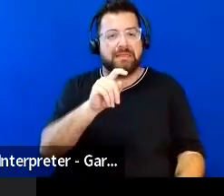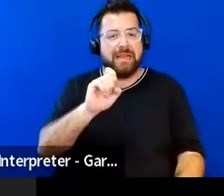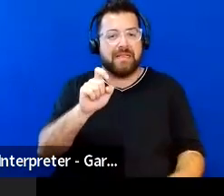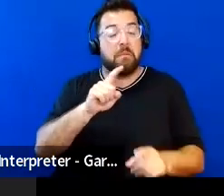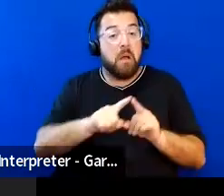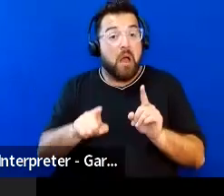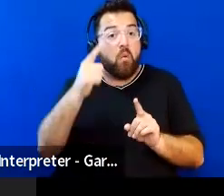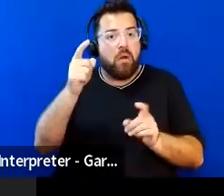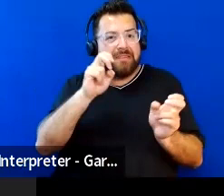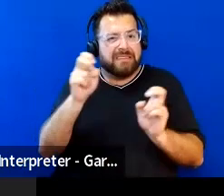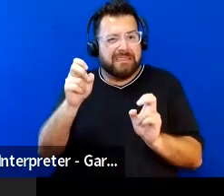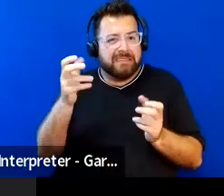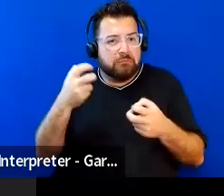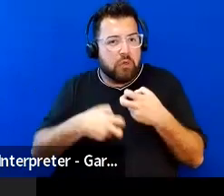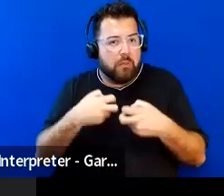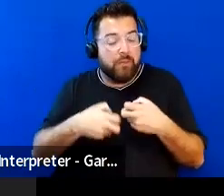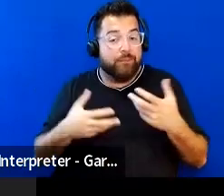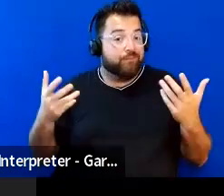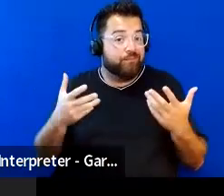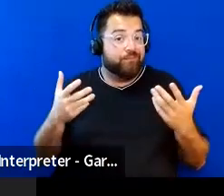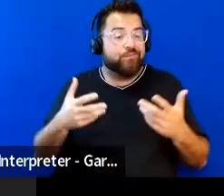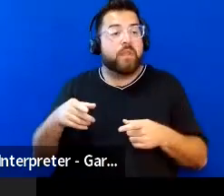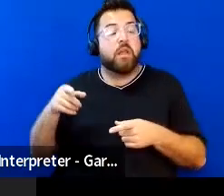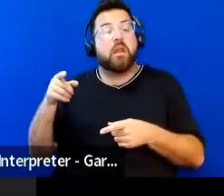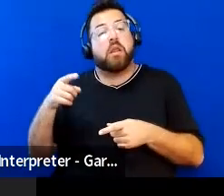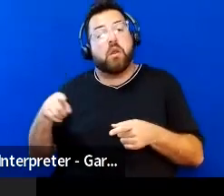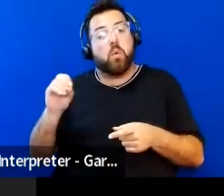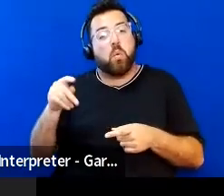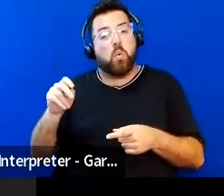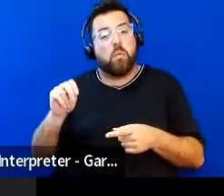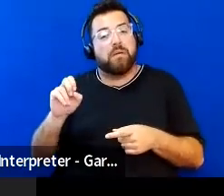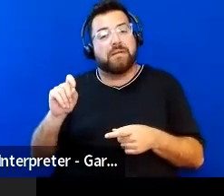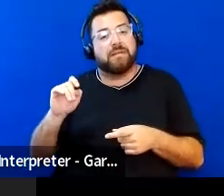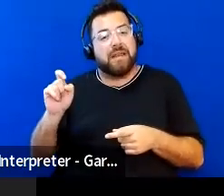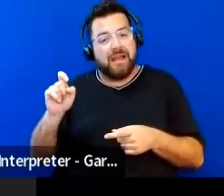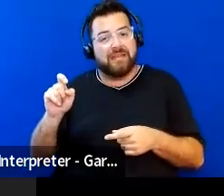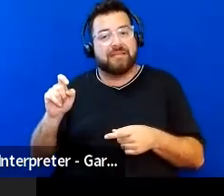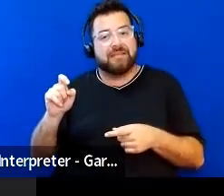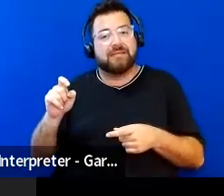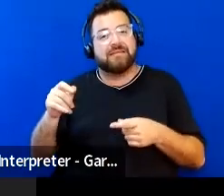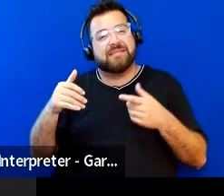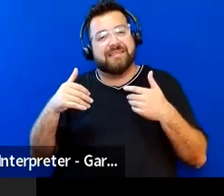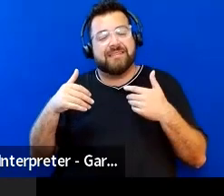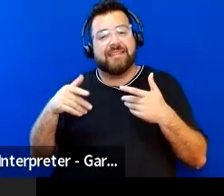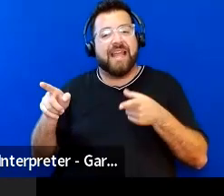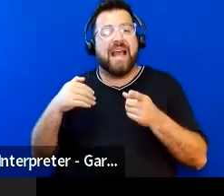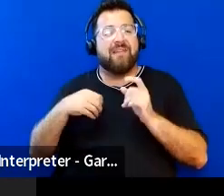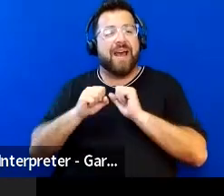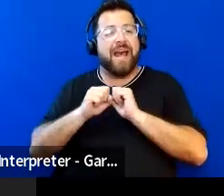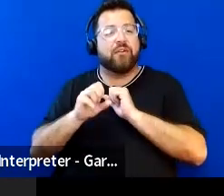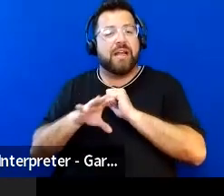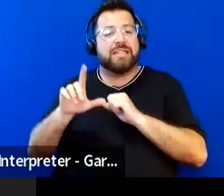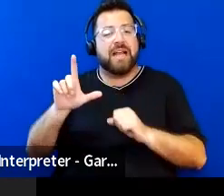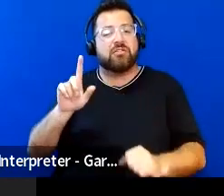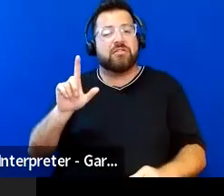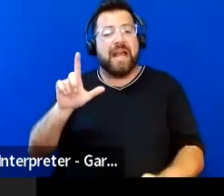is that they do come with, and they do advertise these LTI add-ons from partners that are